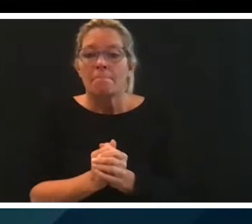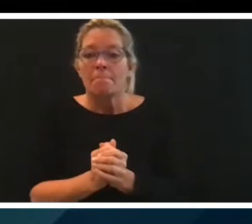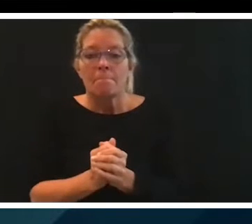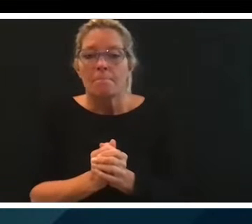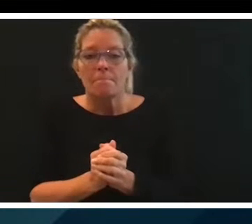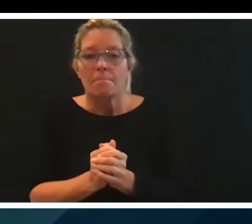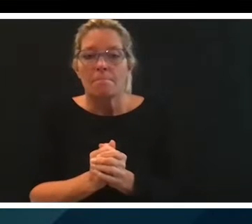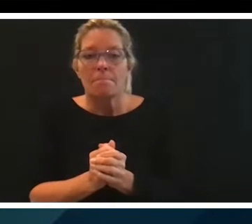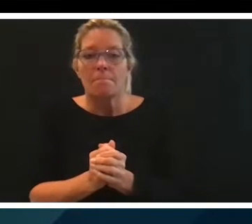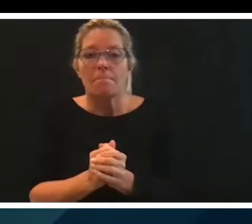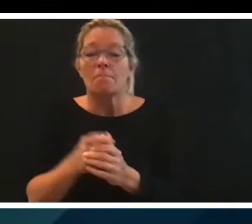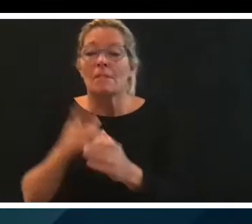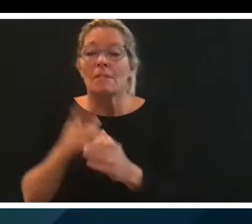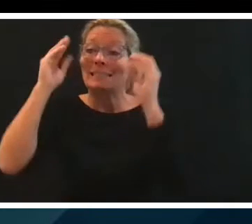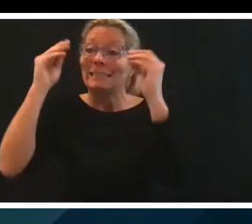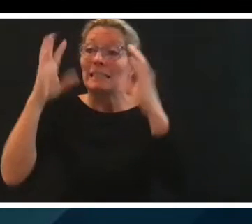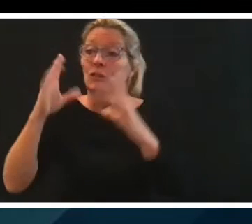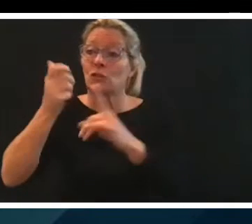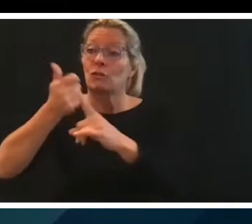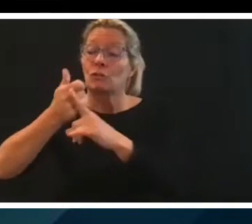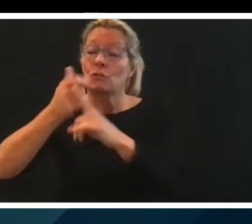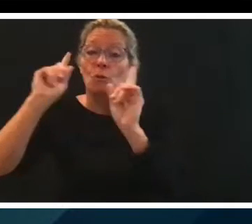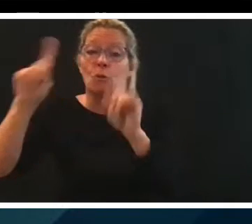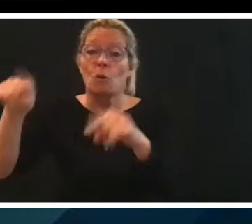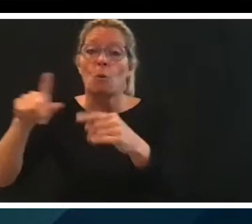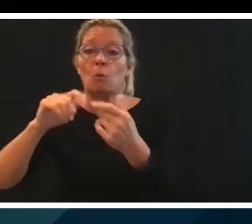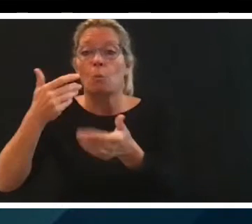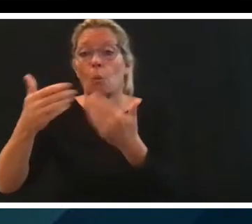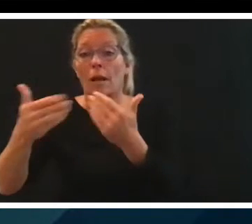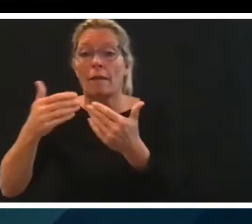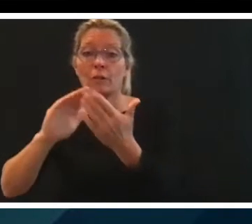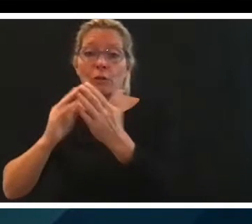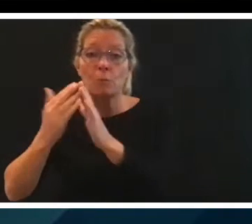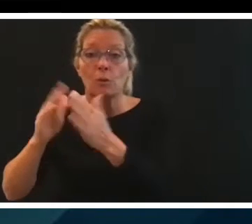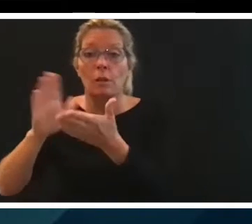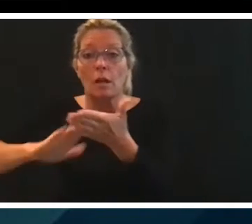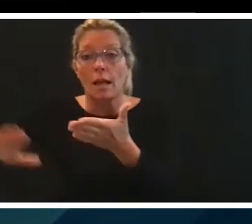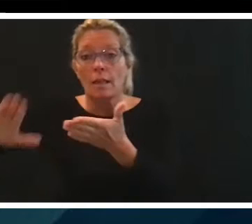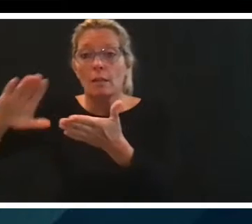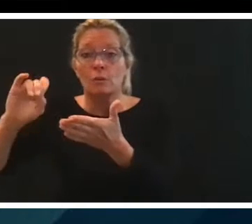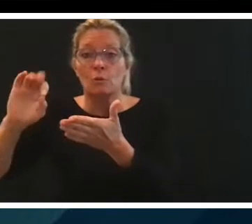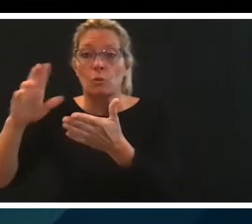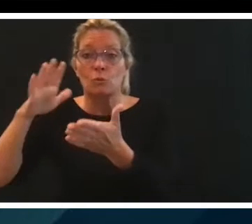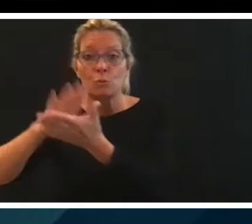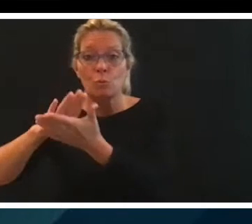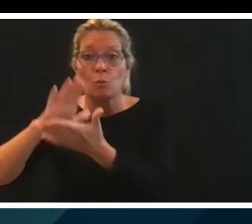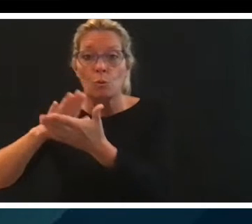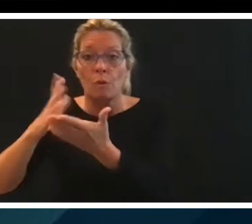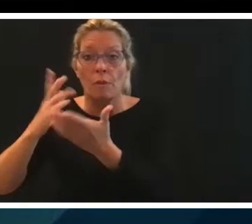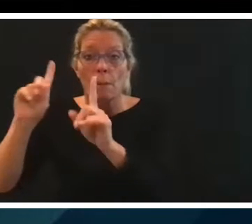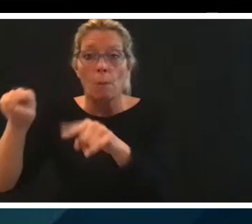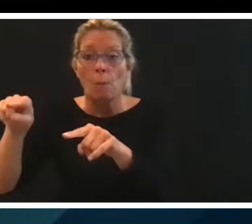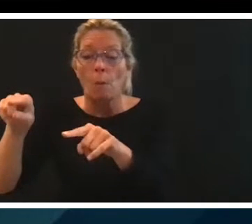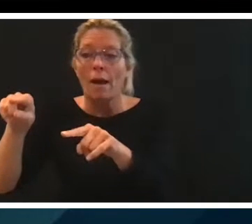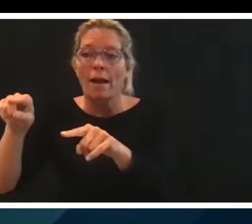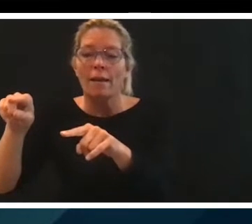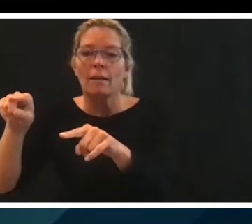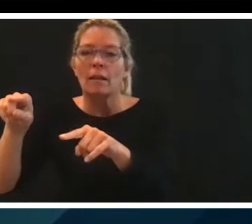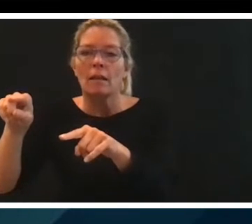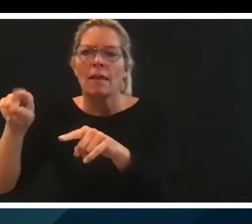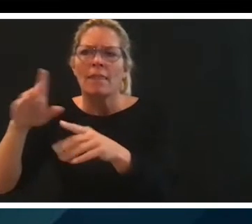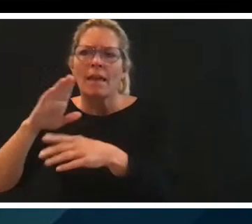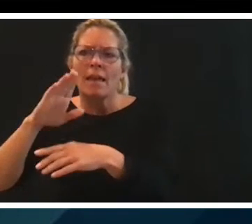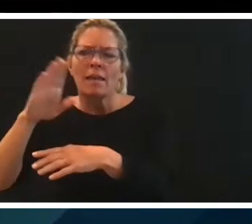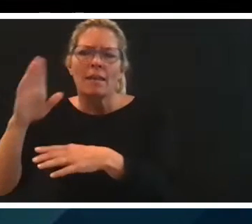went to college, whatever community college they went to, um, these people did not have teaching